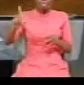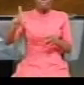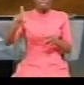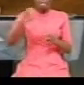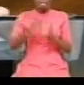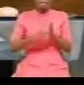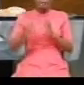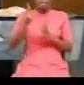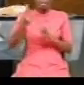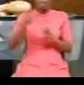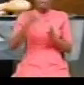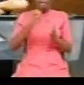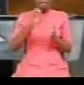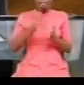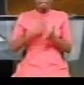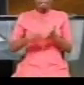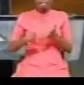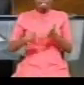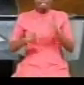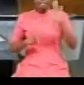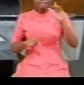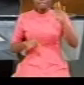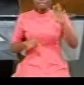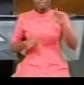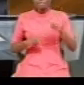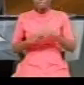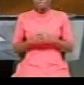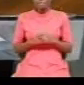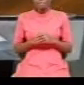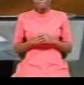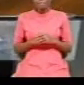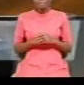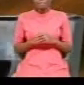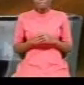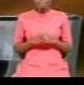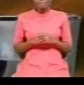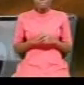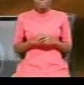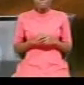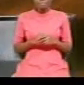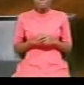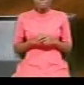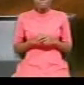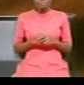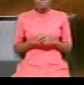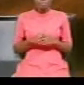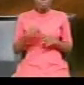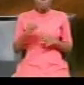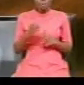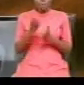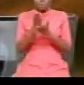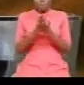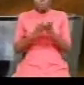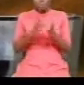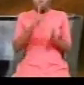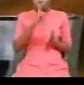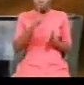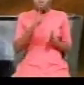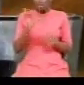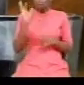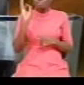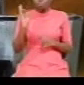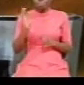verse 15. In Philippians chapter 1, verse 15, some indeed